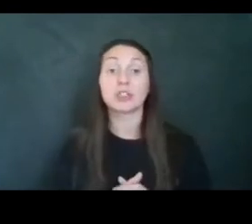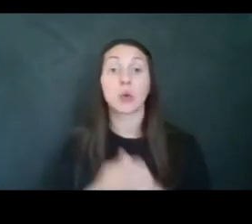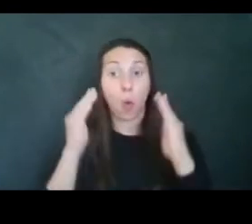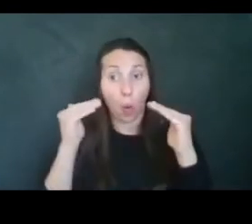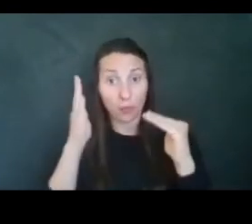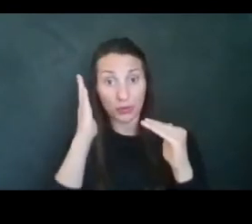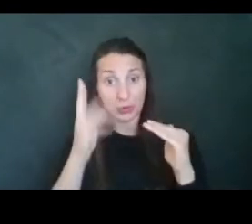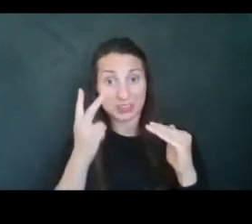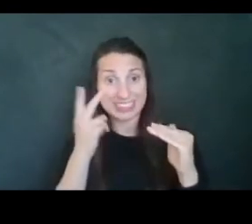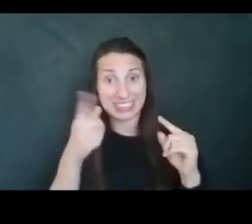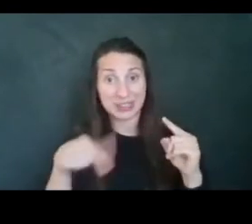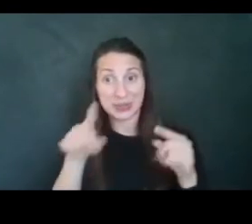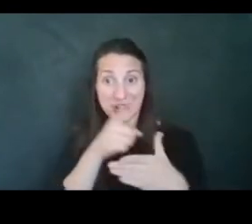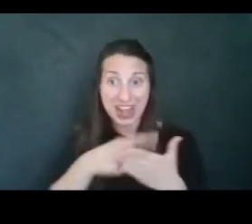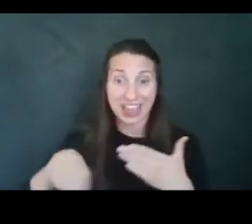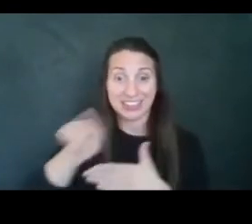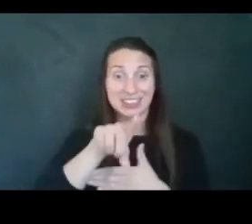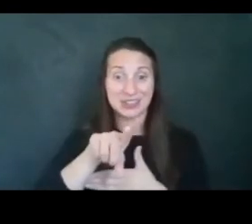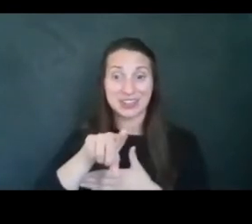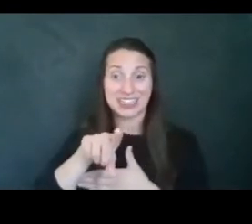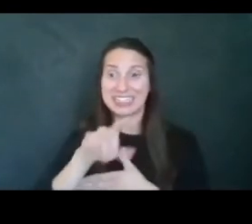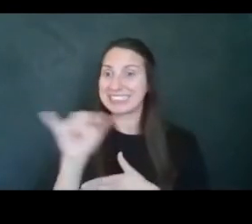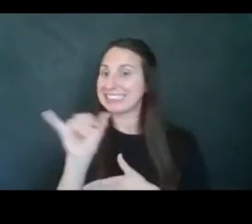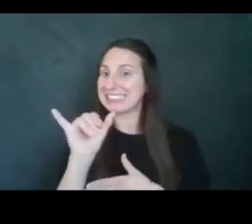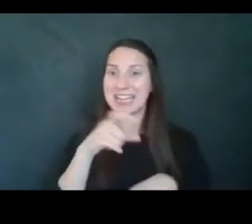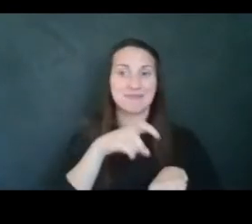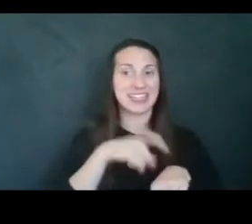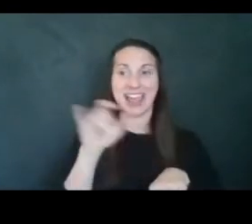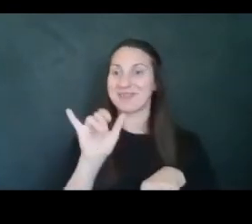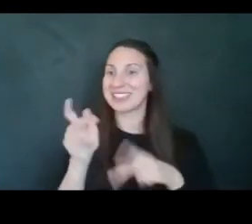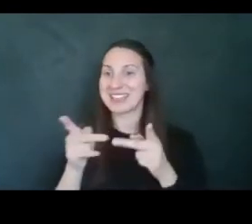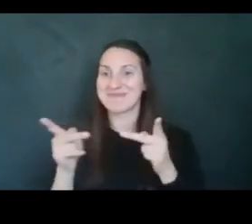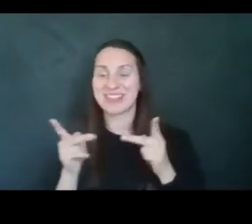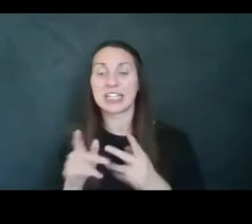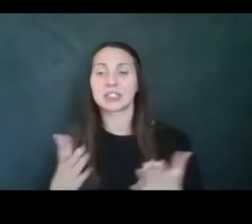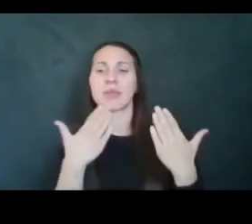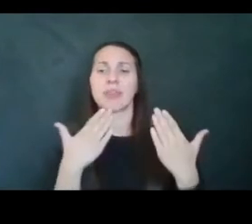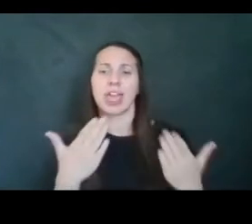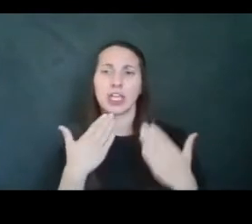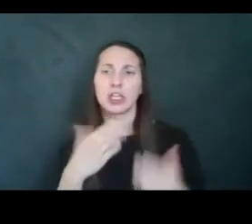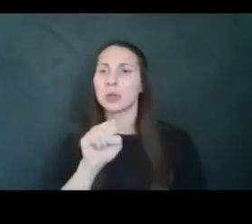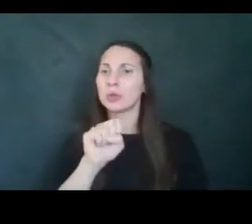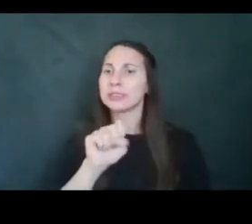week, same time, same place. And thank you to Sally and to